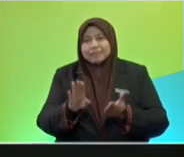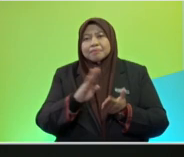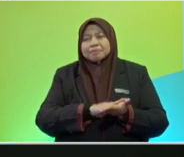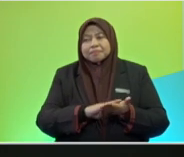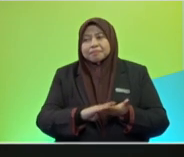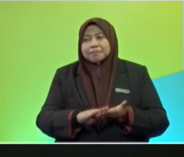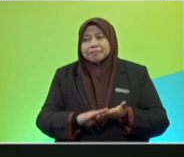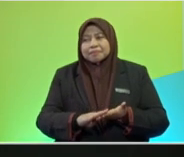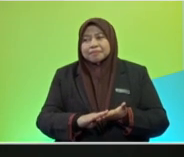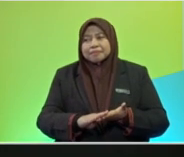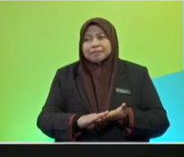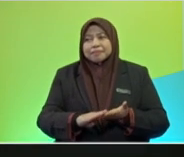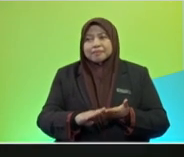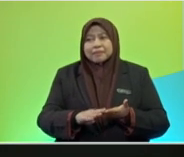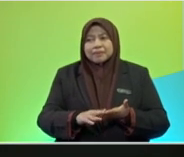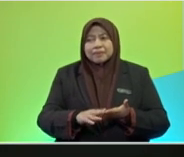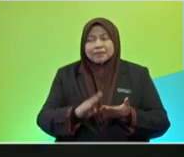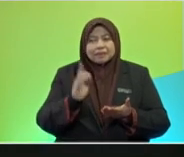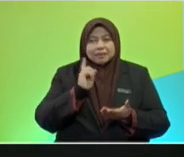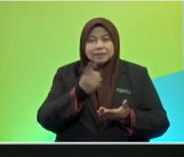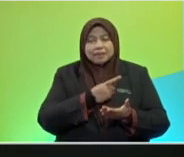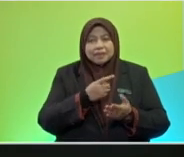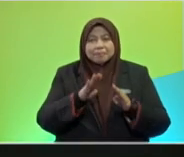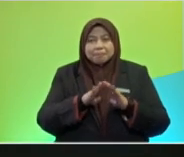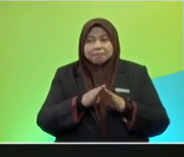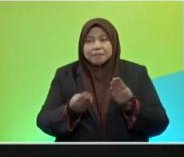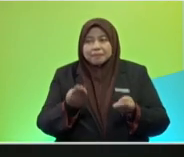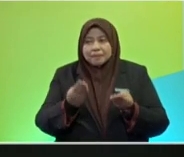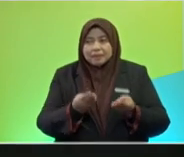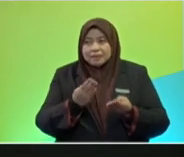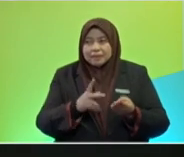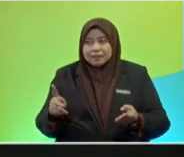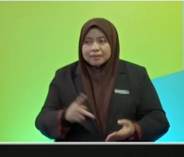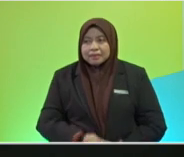compare. Two and three. Ooh. Oh!